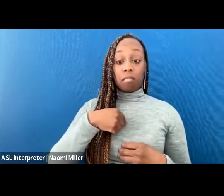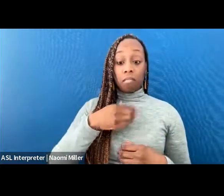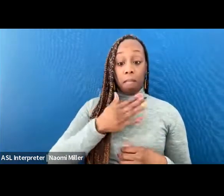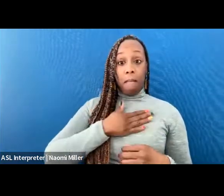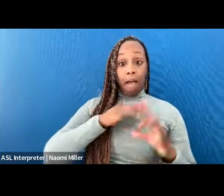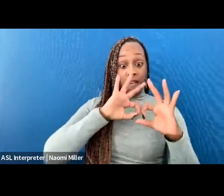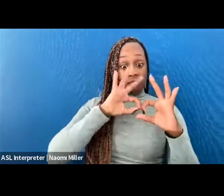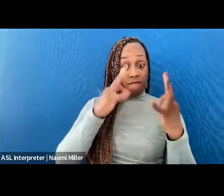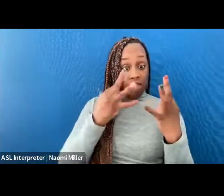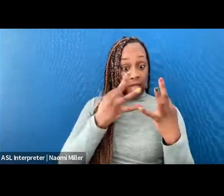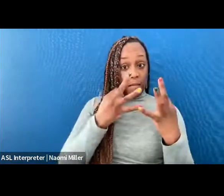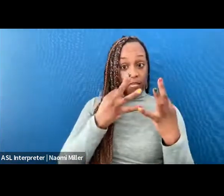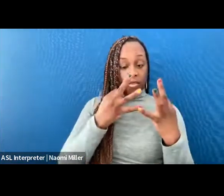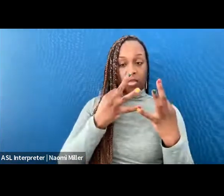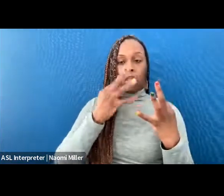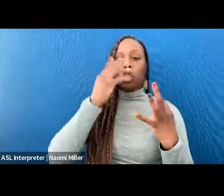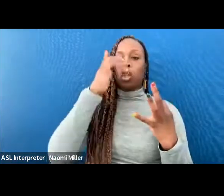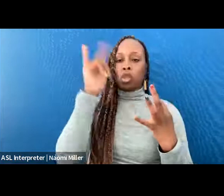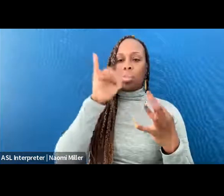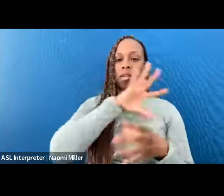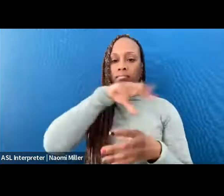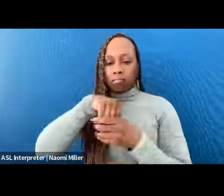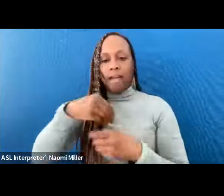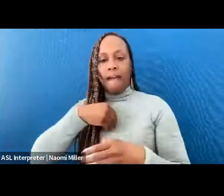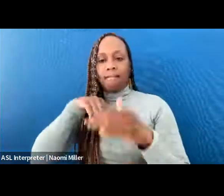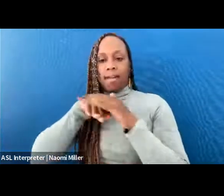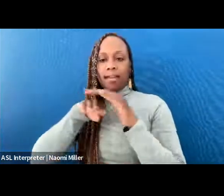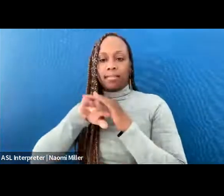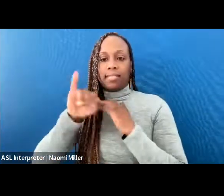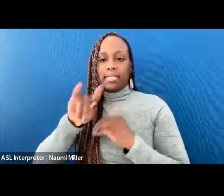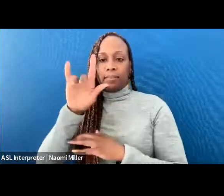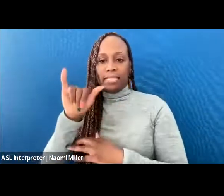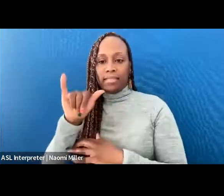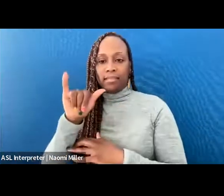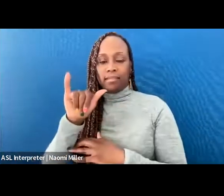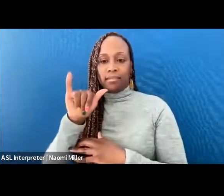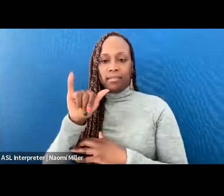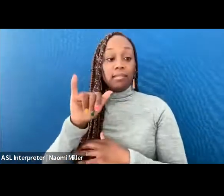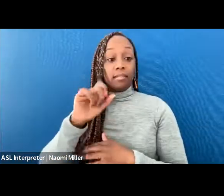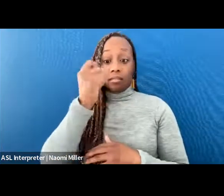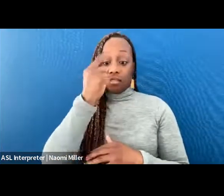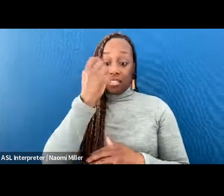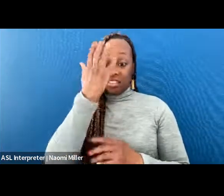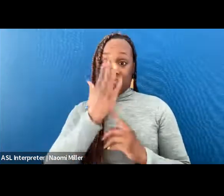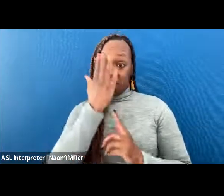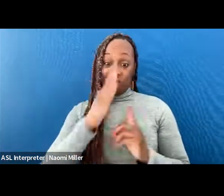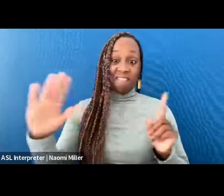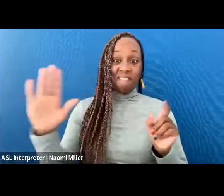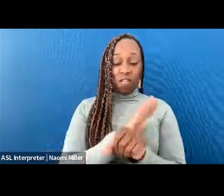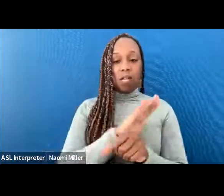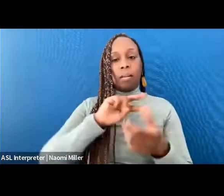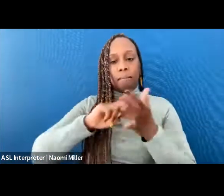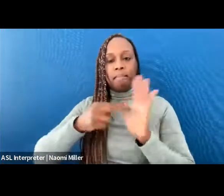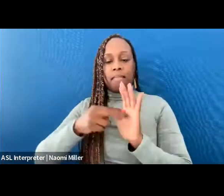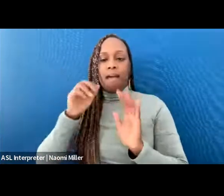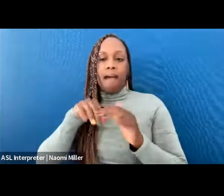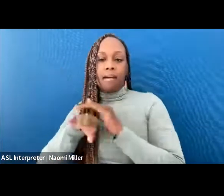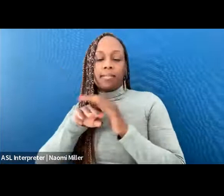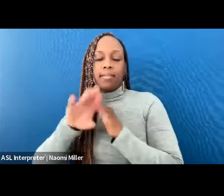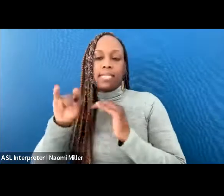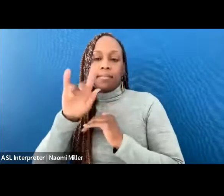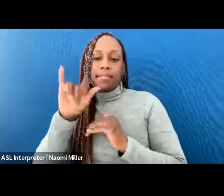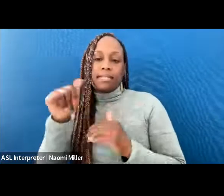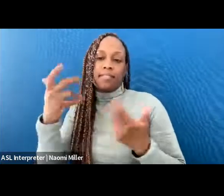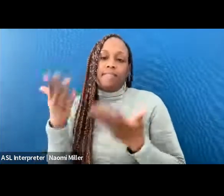intimacy. To be understood fully means that access intimacy is present. Indeed, access intimacy is a kind